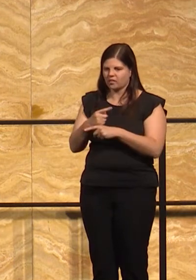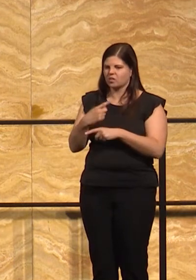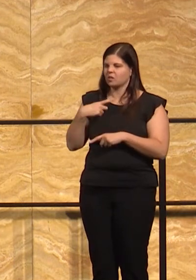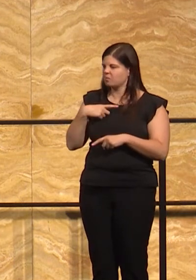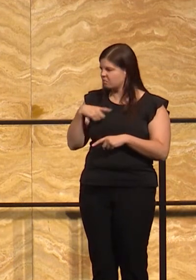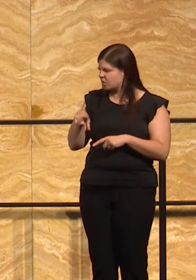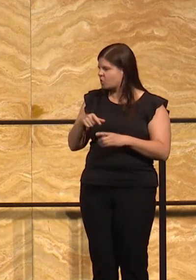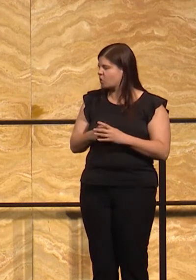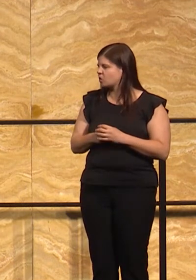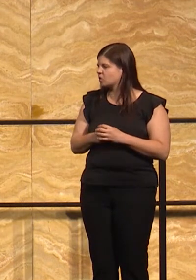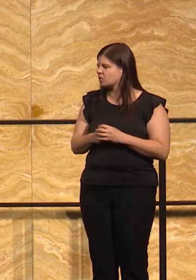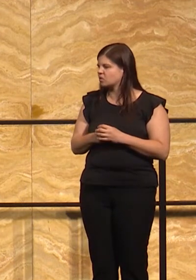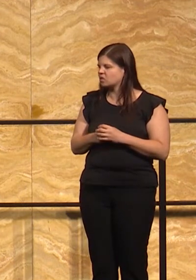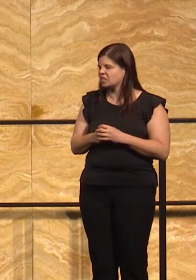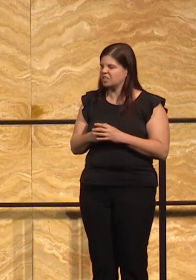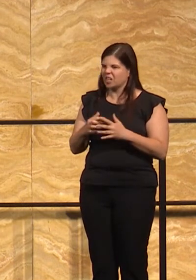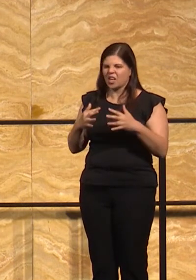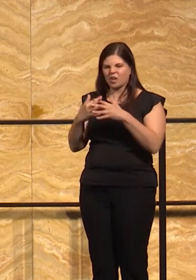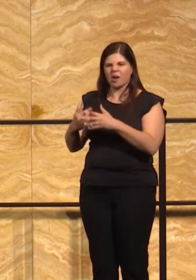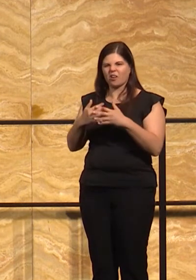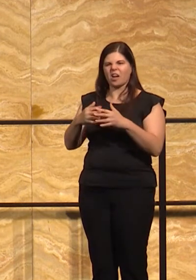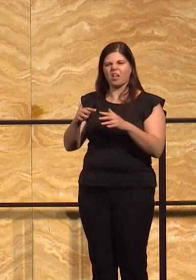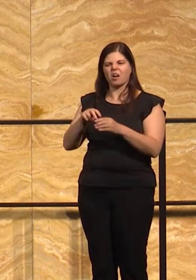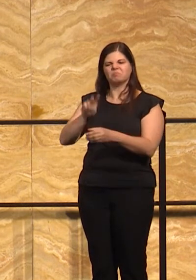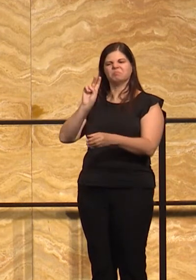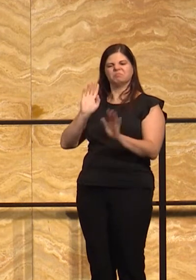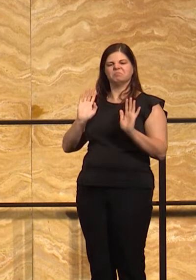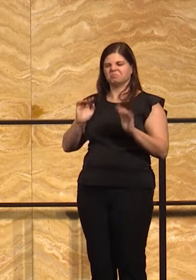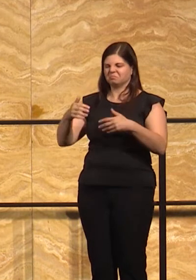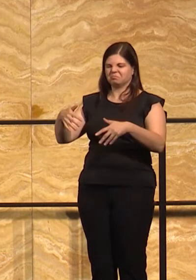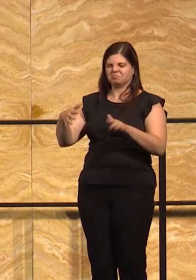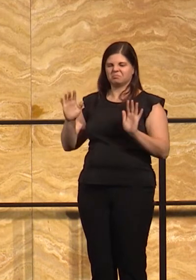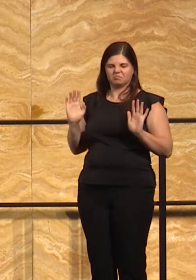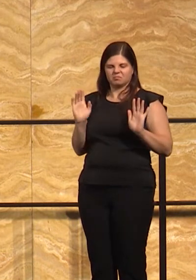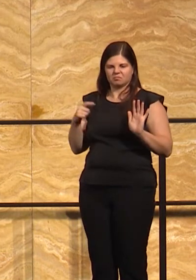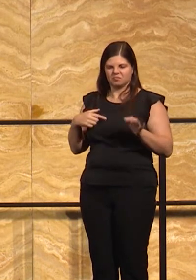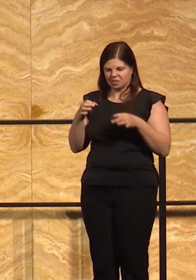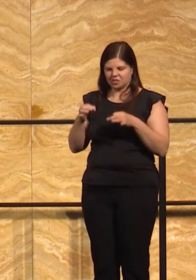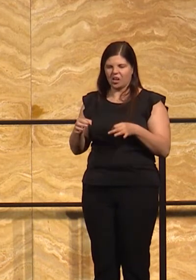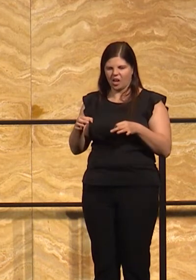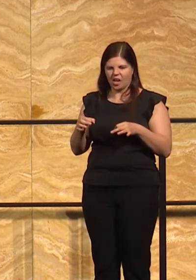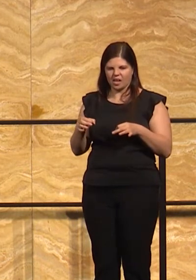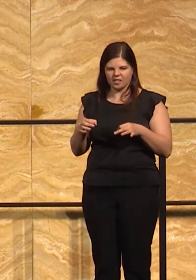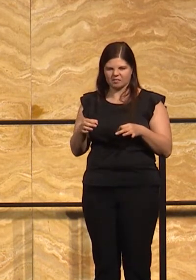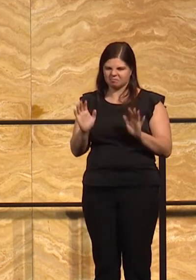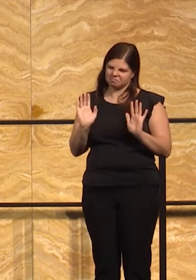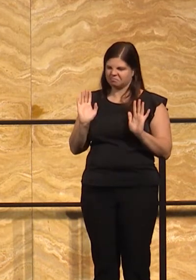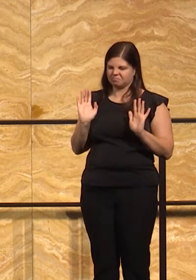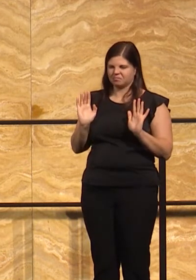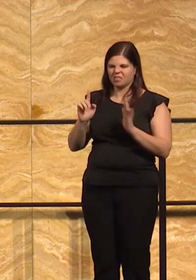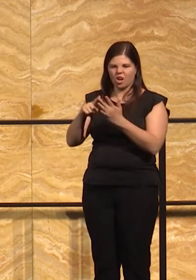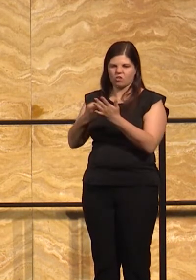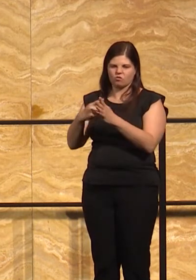of a collective multilateral system and decided to take unilateral action in Iraq. Now